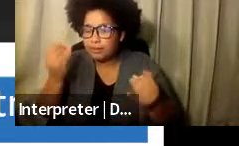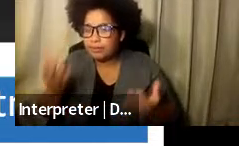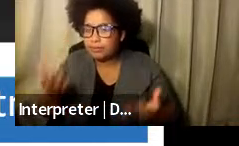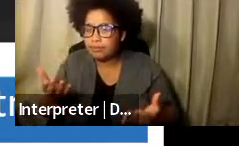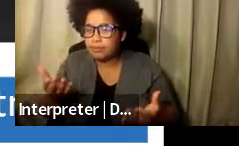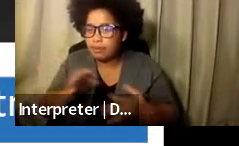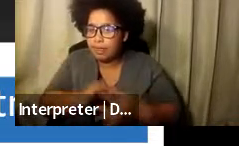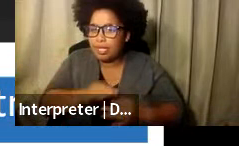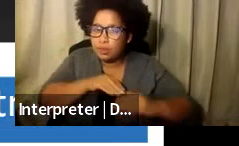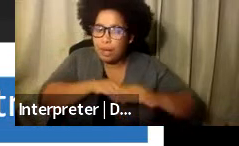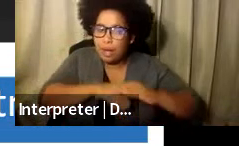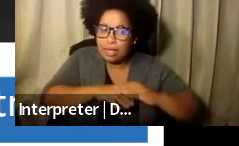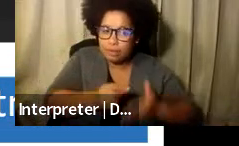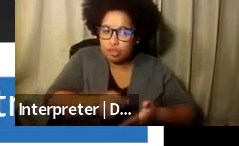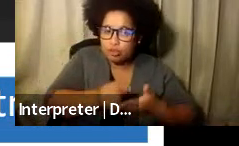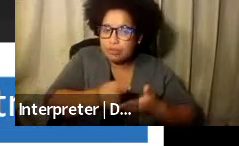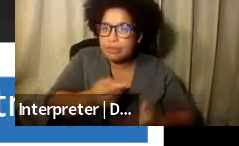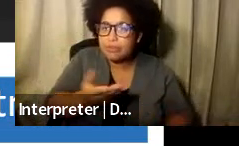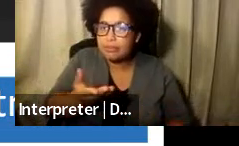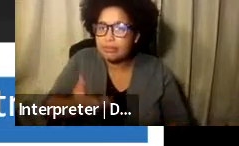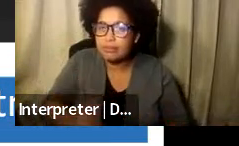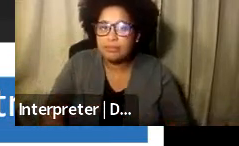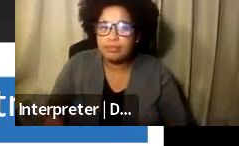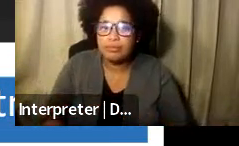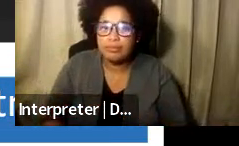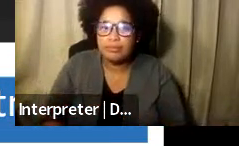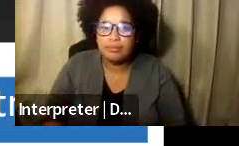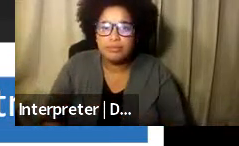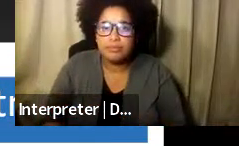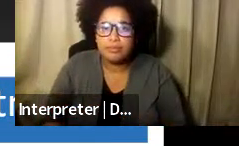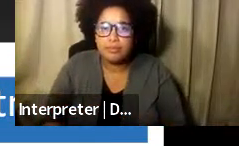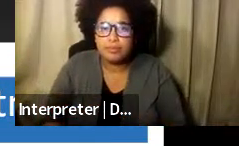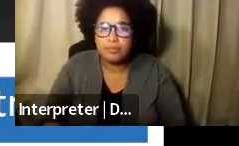about access to treatments?